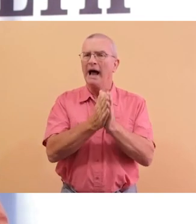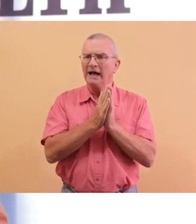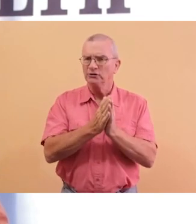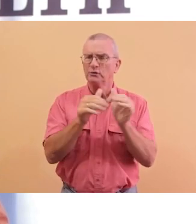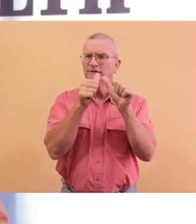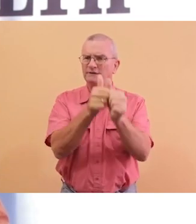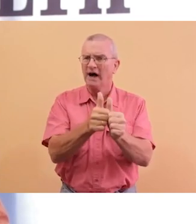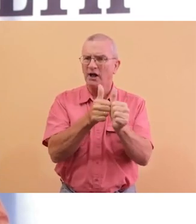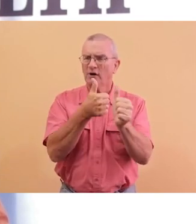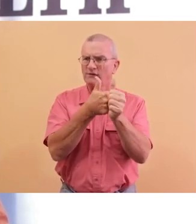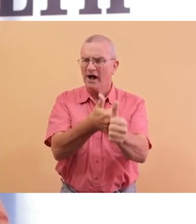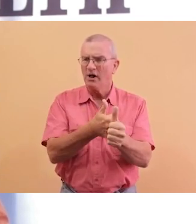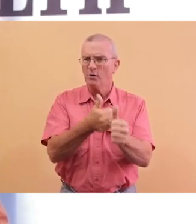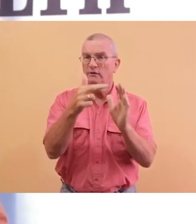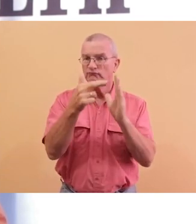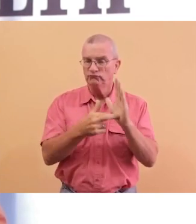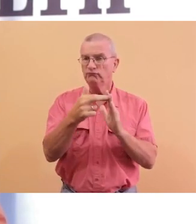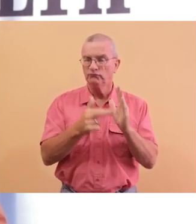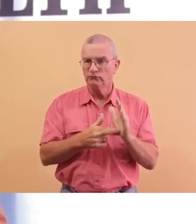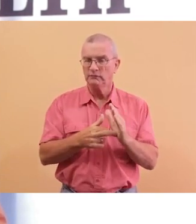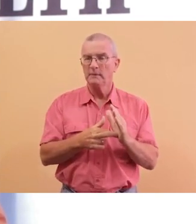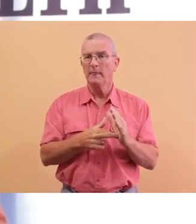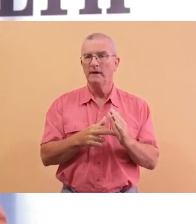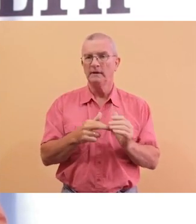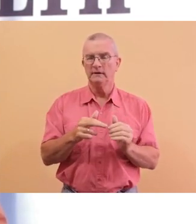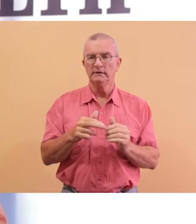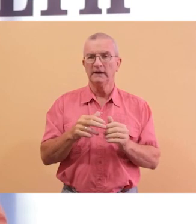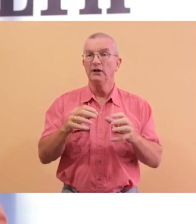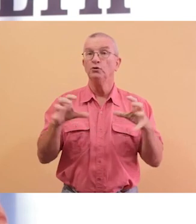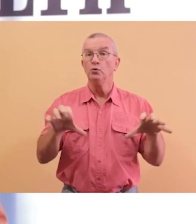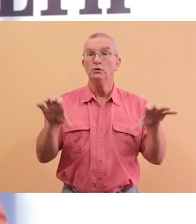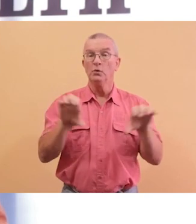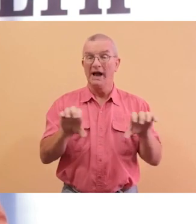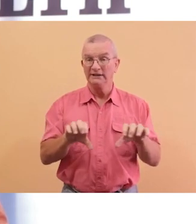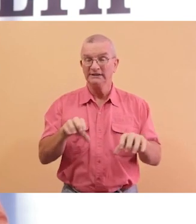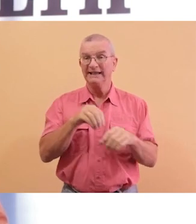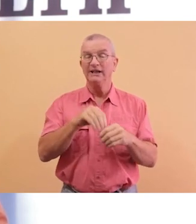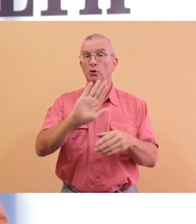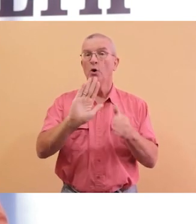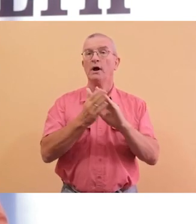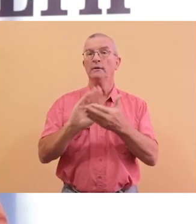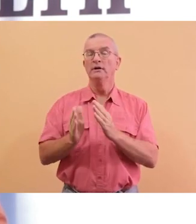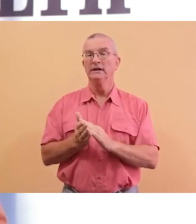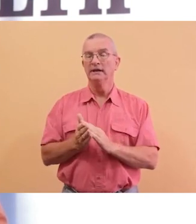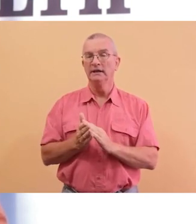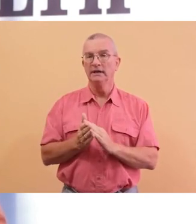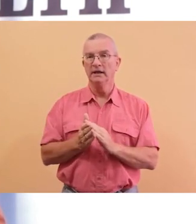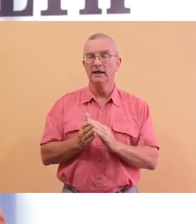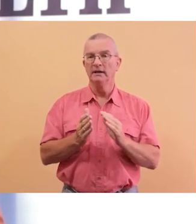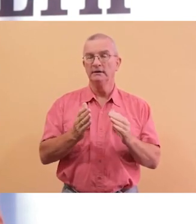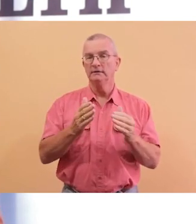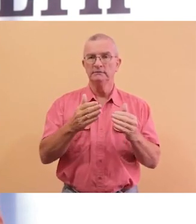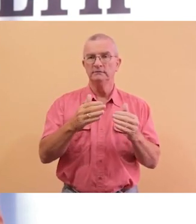health guidelines and to intensify your community action. Village councillors,